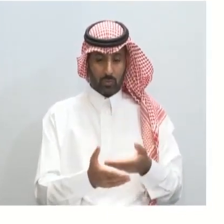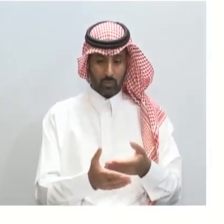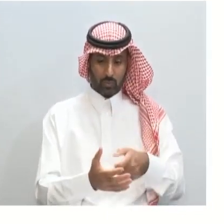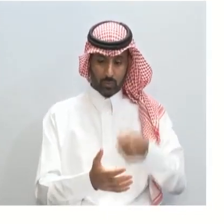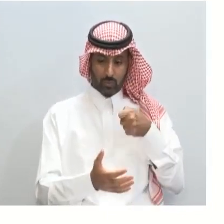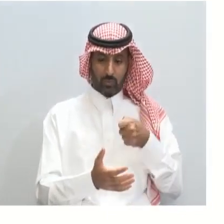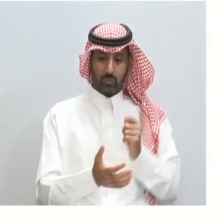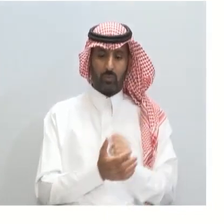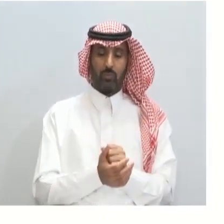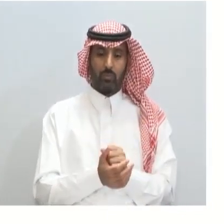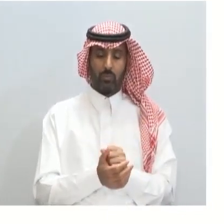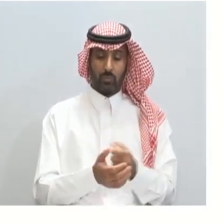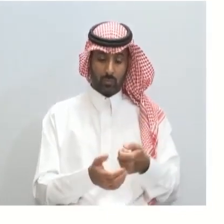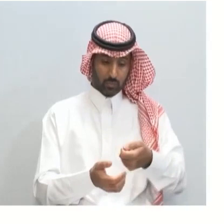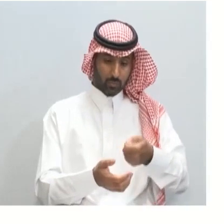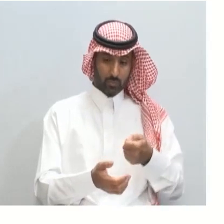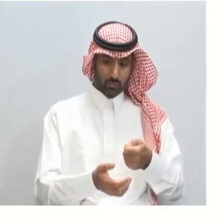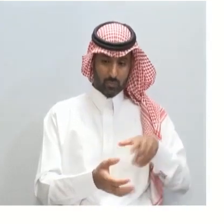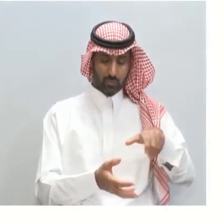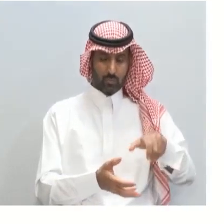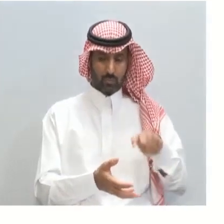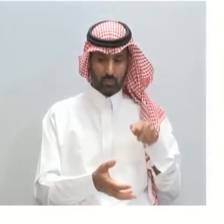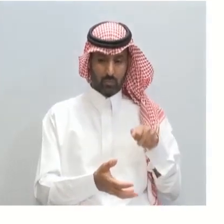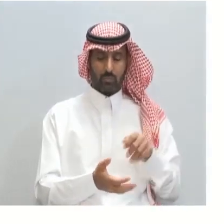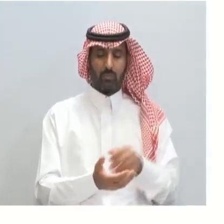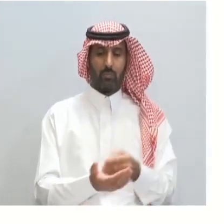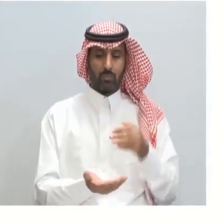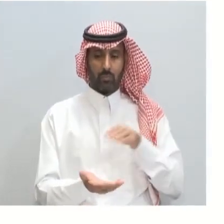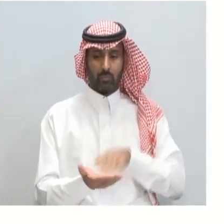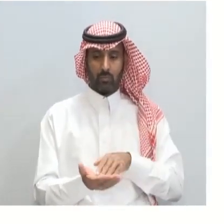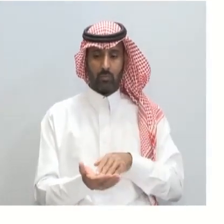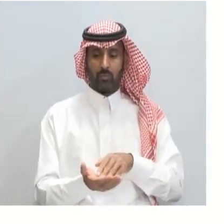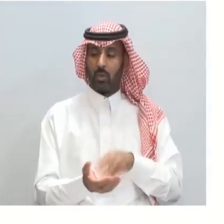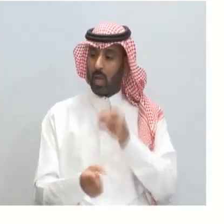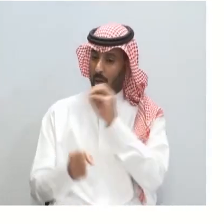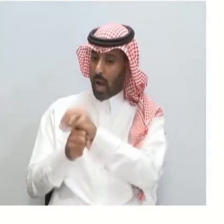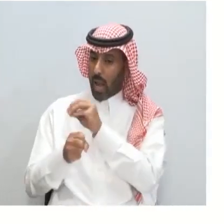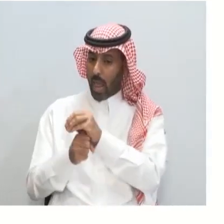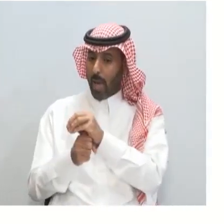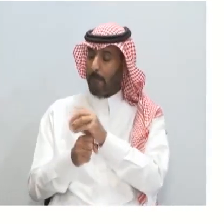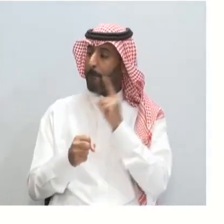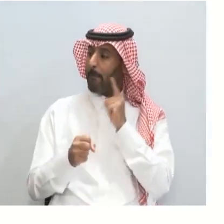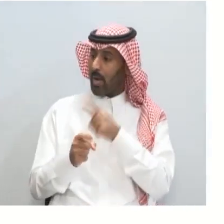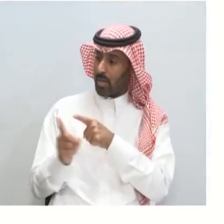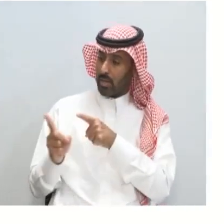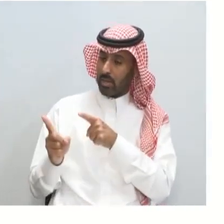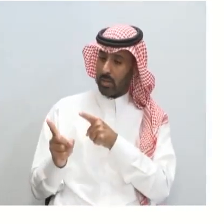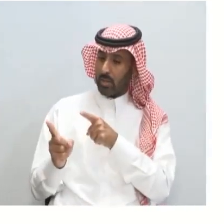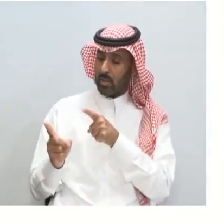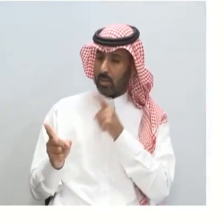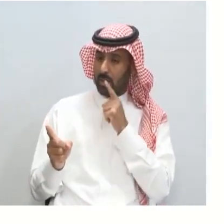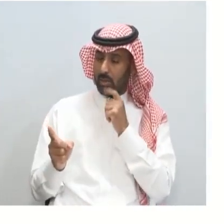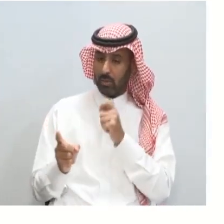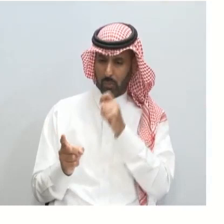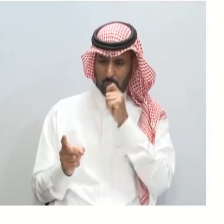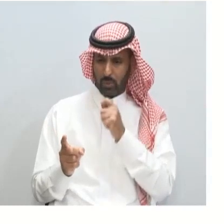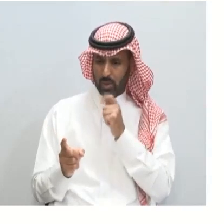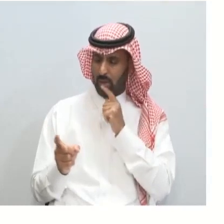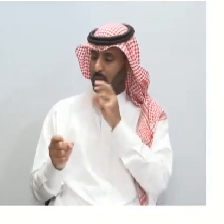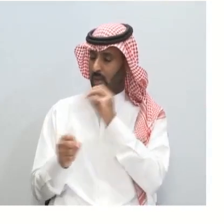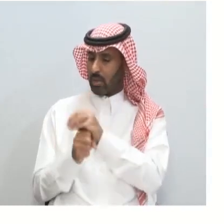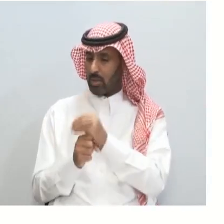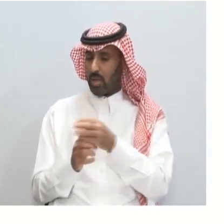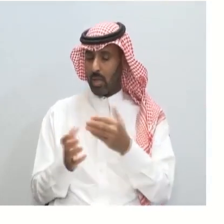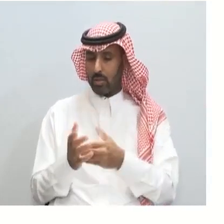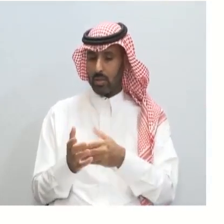him, it means that you believe that he would do that. Yes. Blow the whistle on him, to blow the whistle, to reveal and put a stop